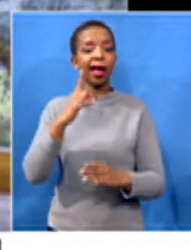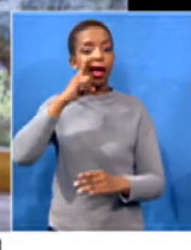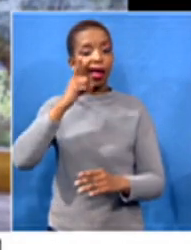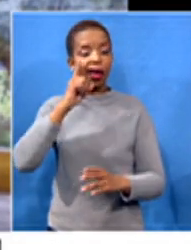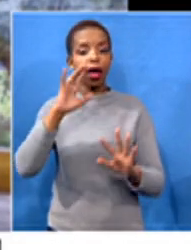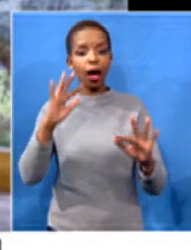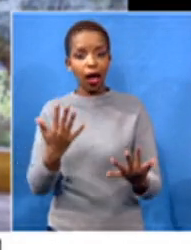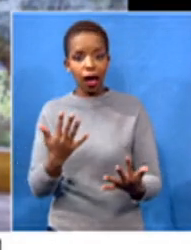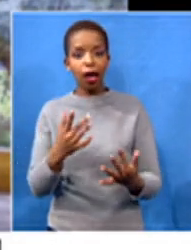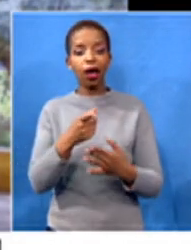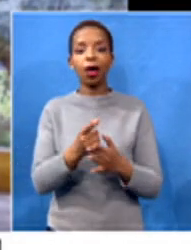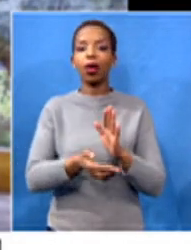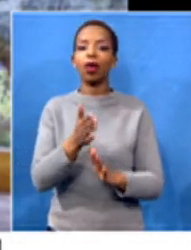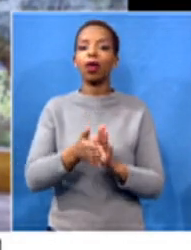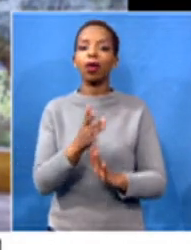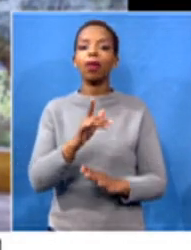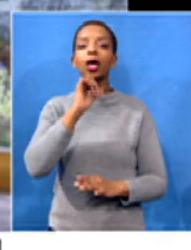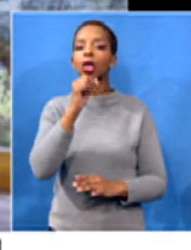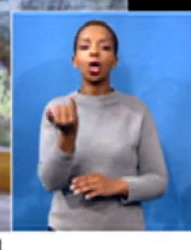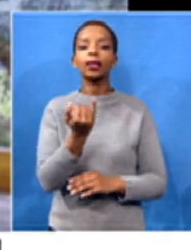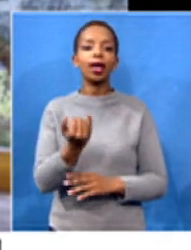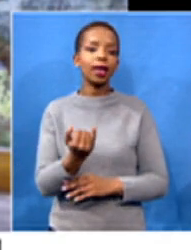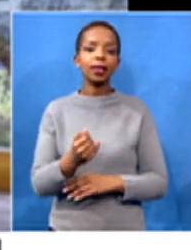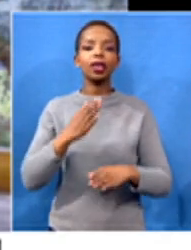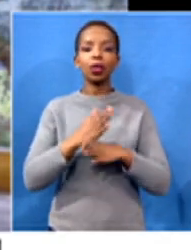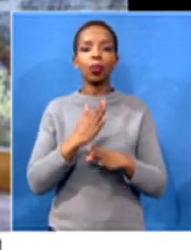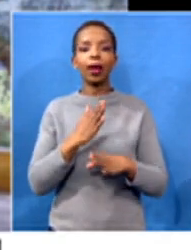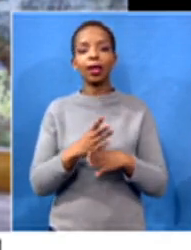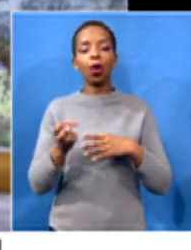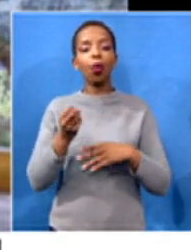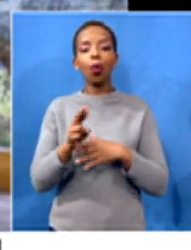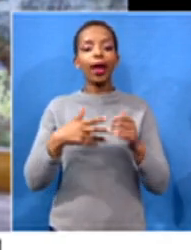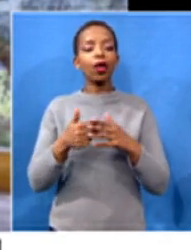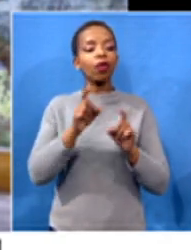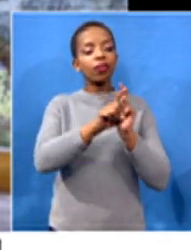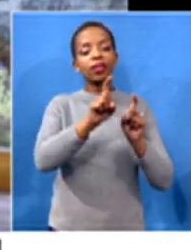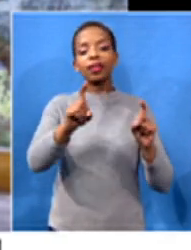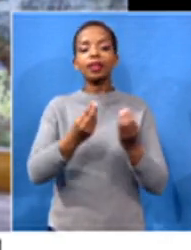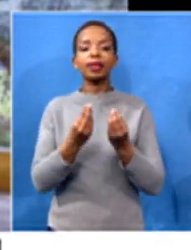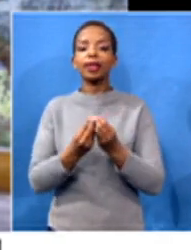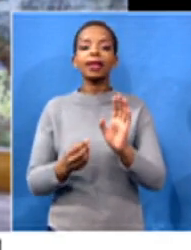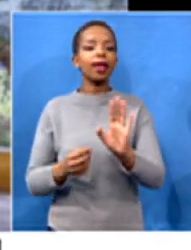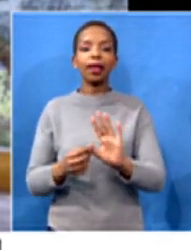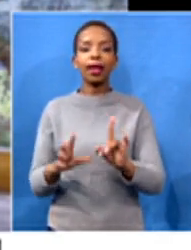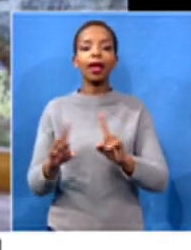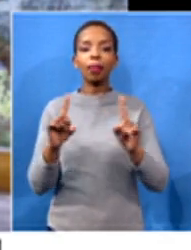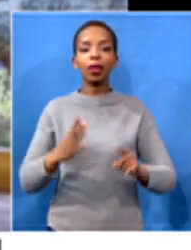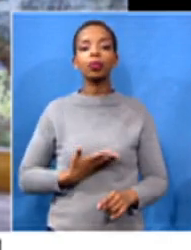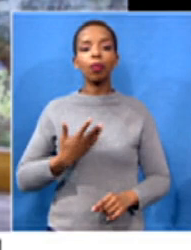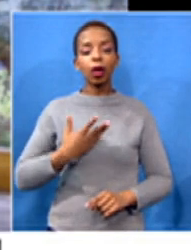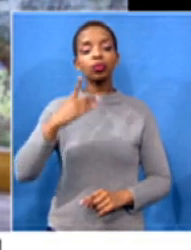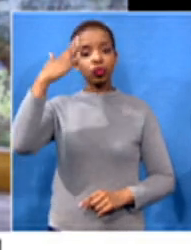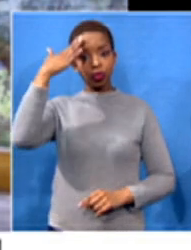It's not as though the Department of Education isn't working on any of these things, but what we want to do is make the public aware of some of the